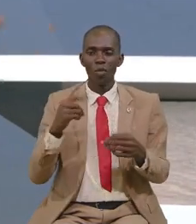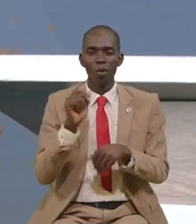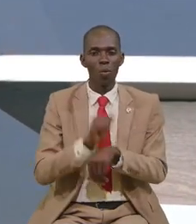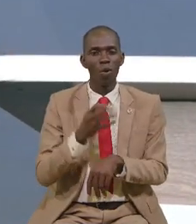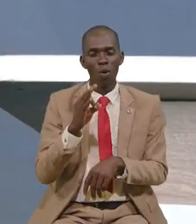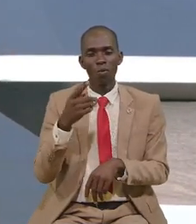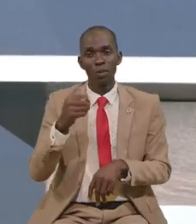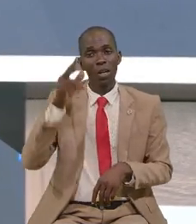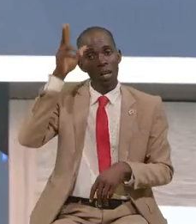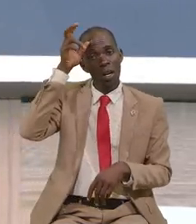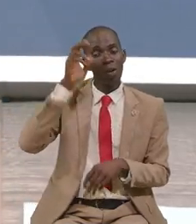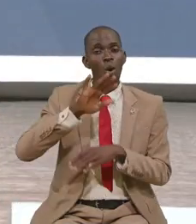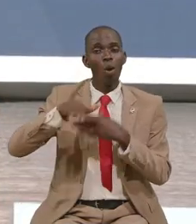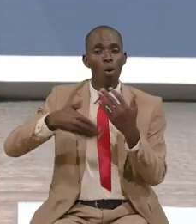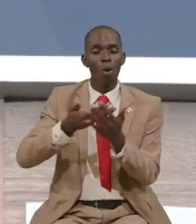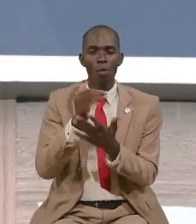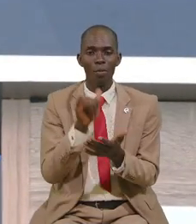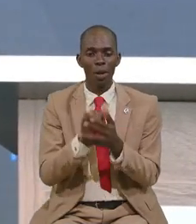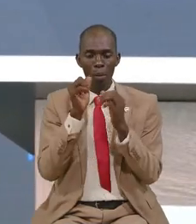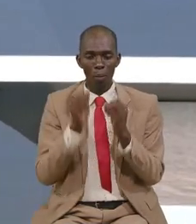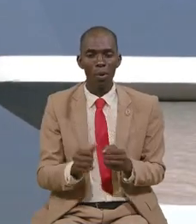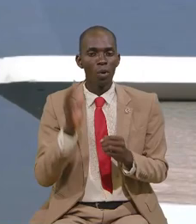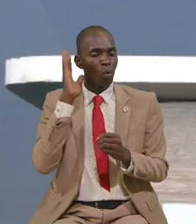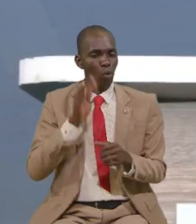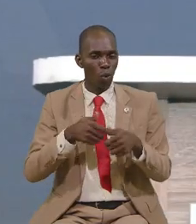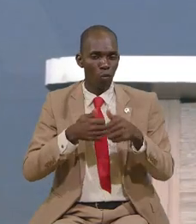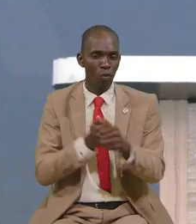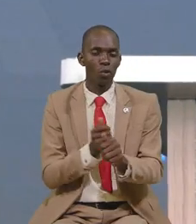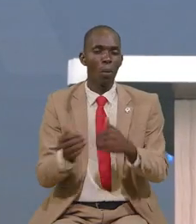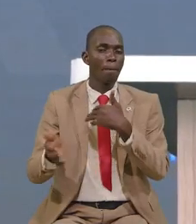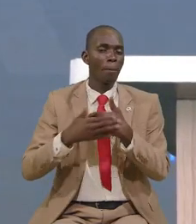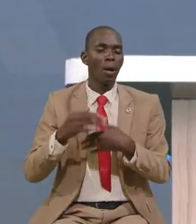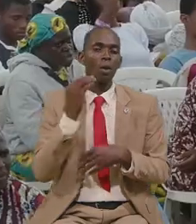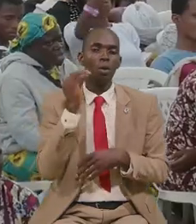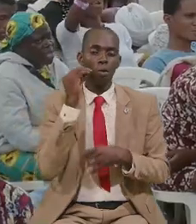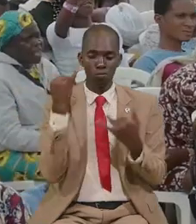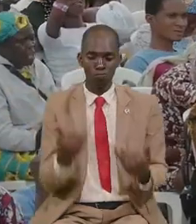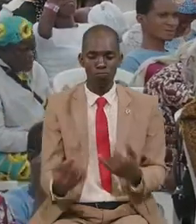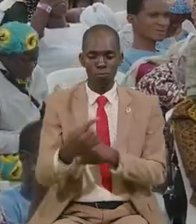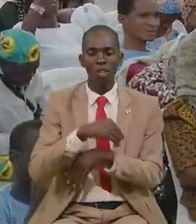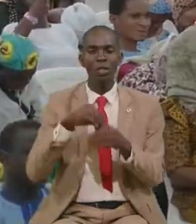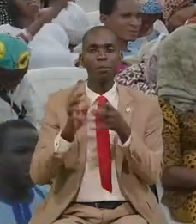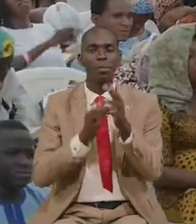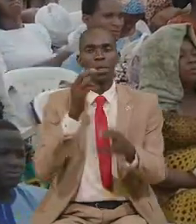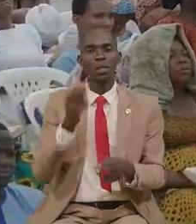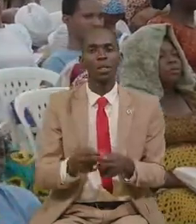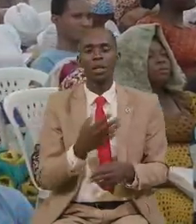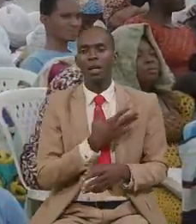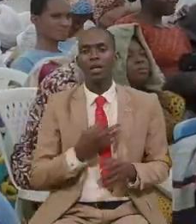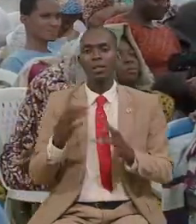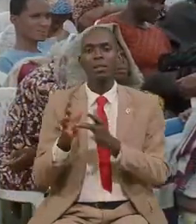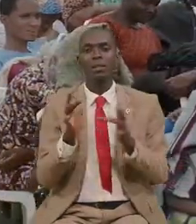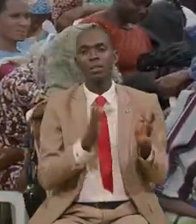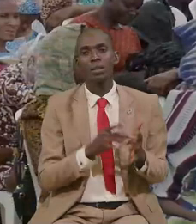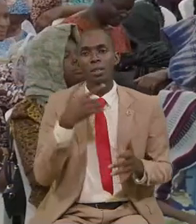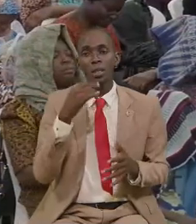devil, all that power will go with you back home today in Jesus' name. And Jesus said, as